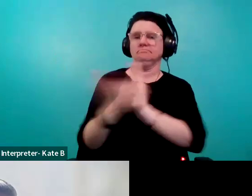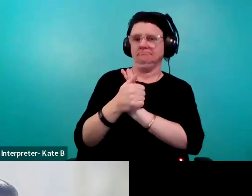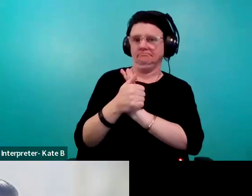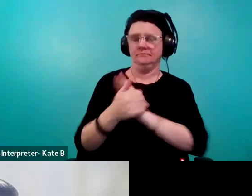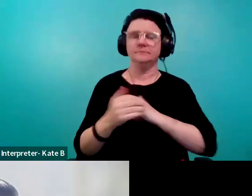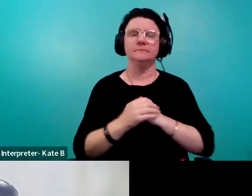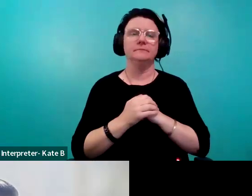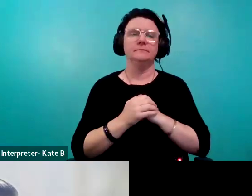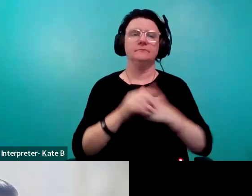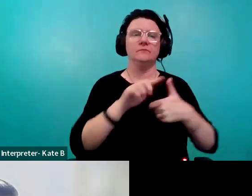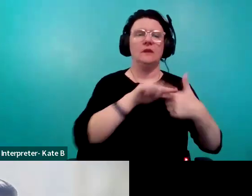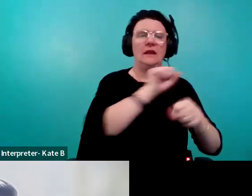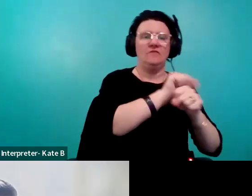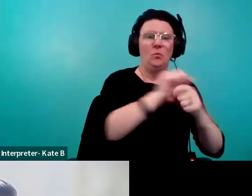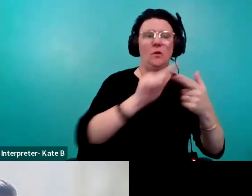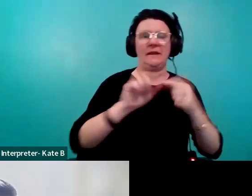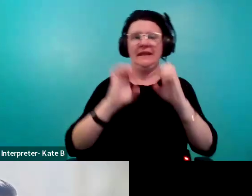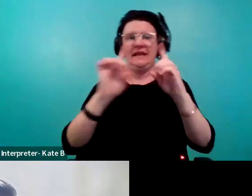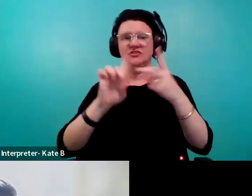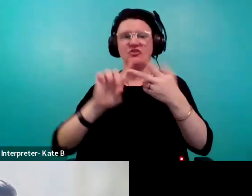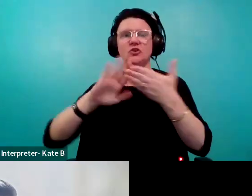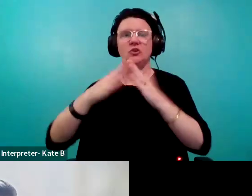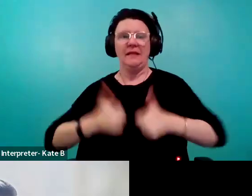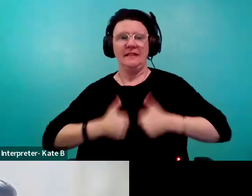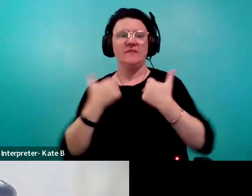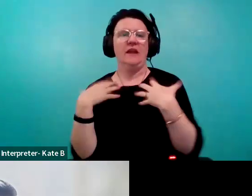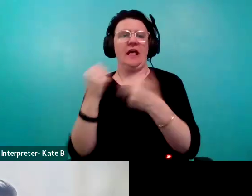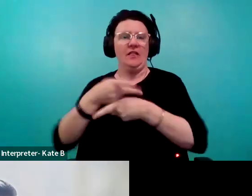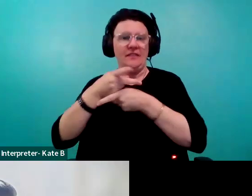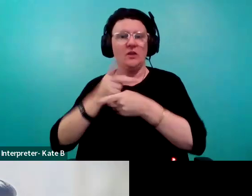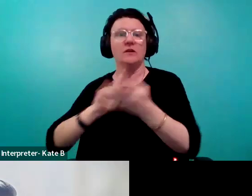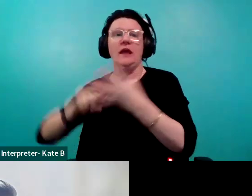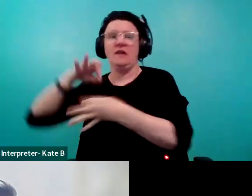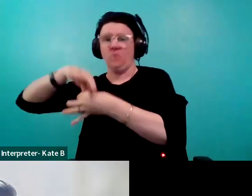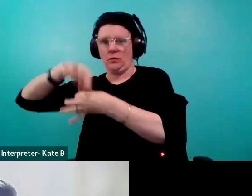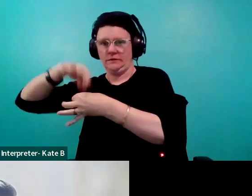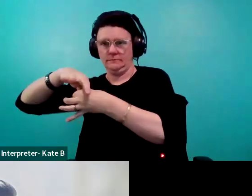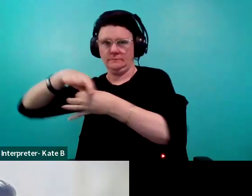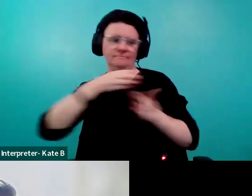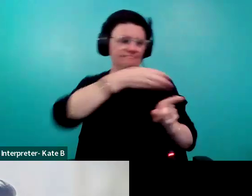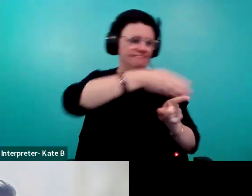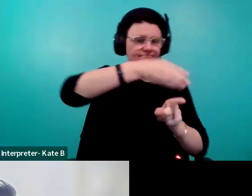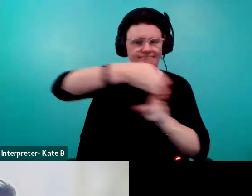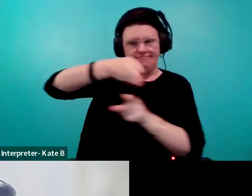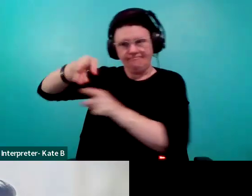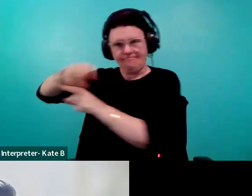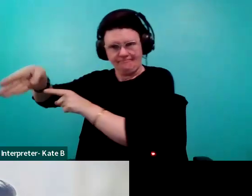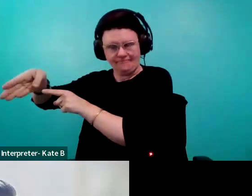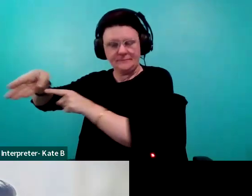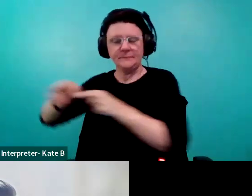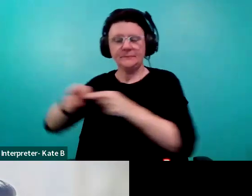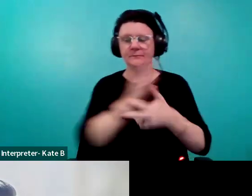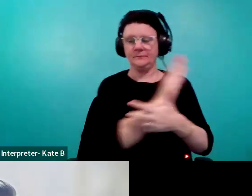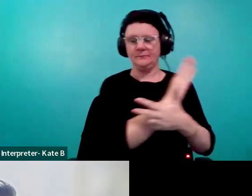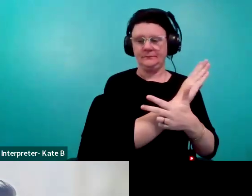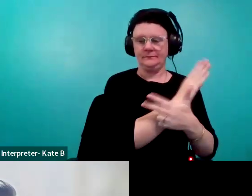broken it down into employment, education, and community living and healthcare, and also voting. So at least for 3 of these